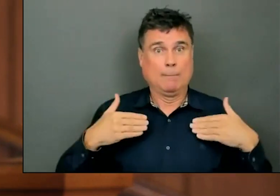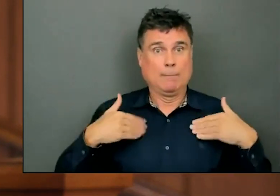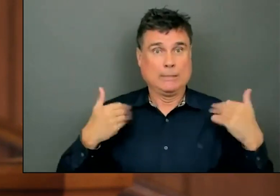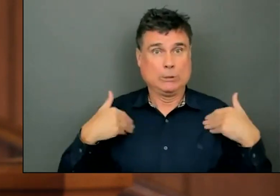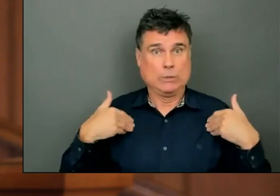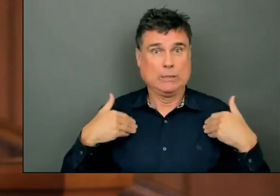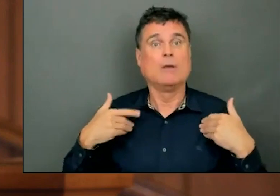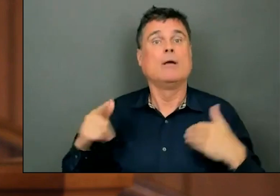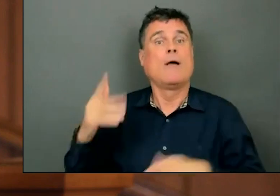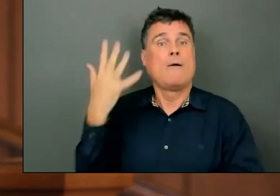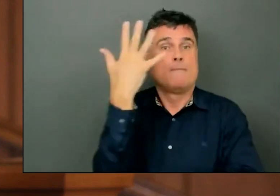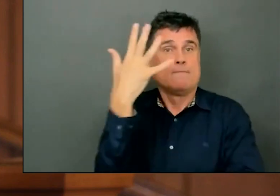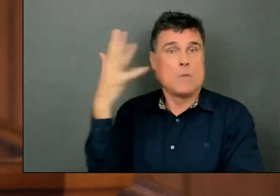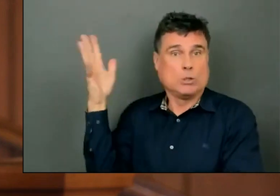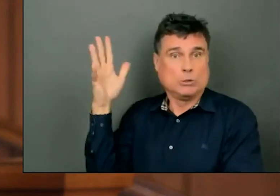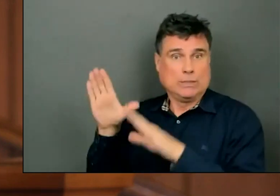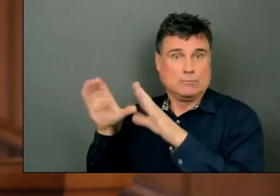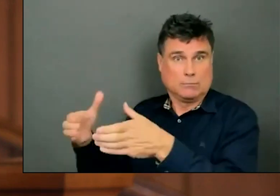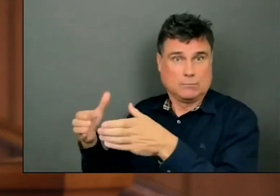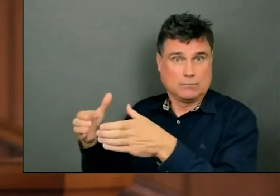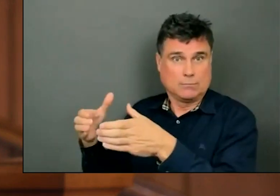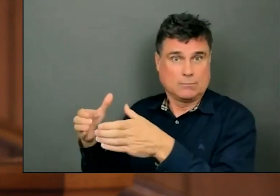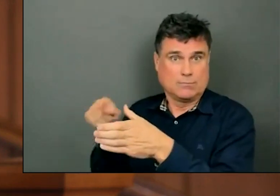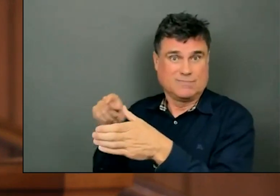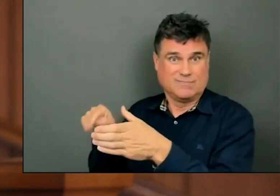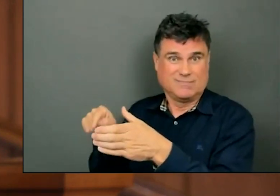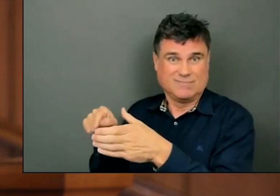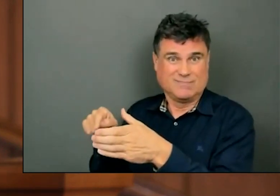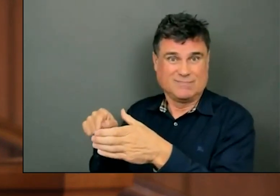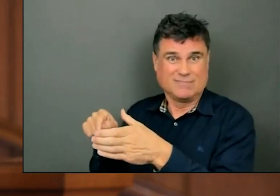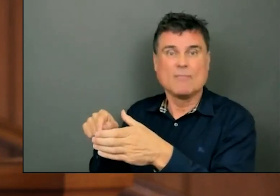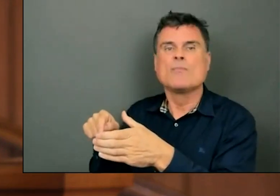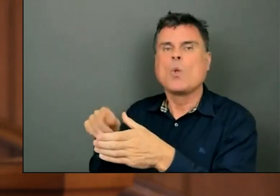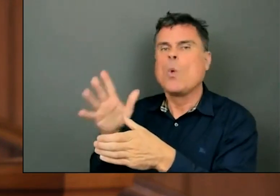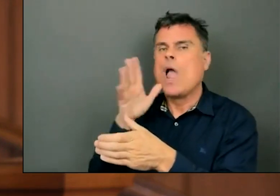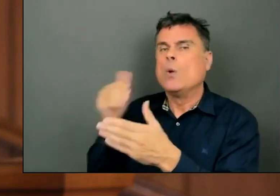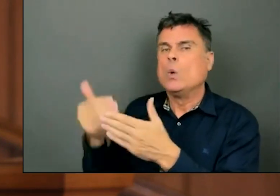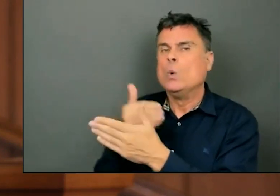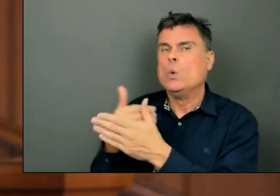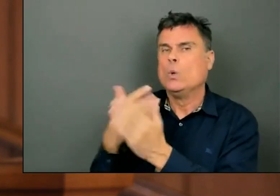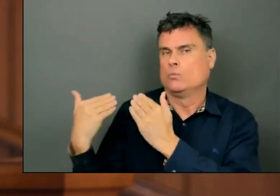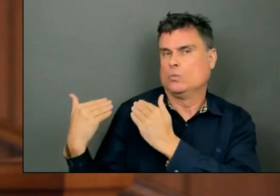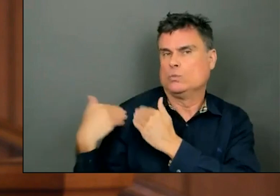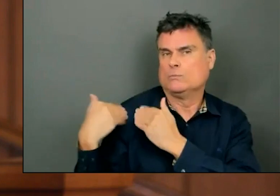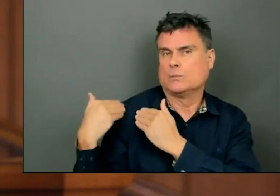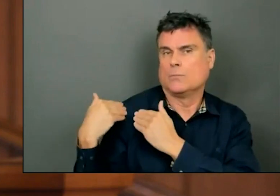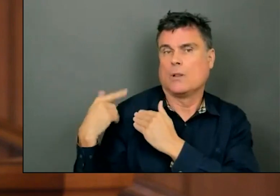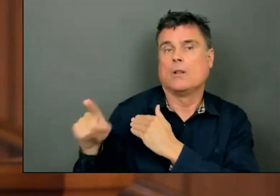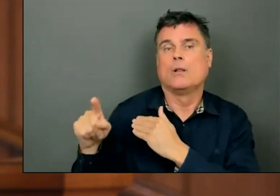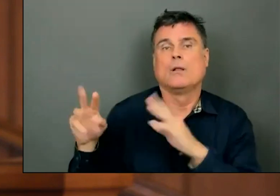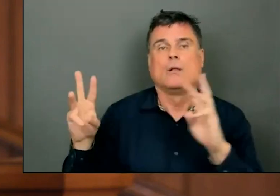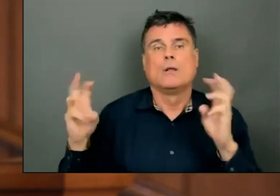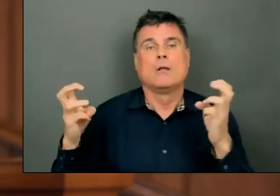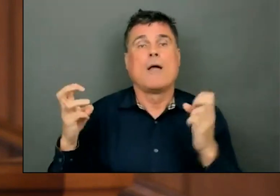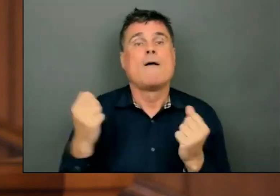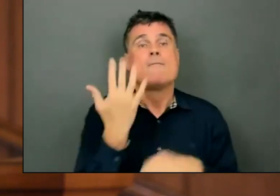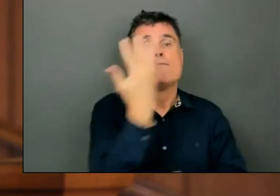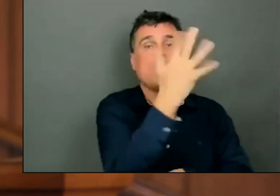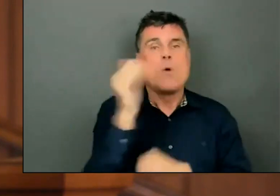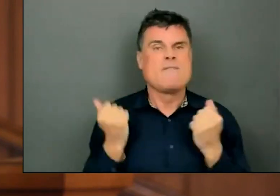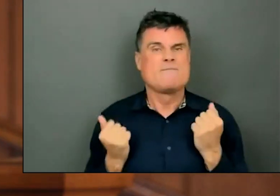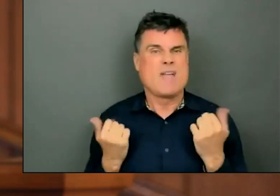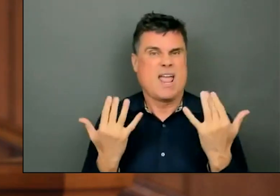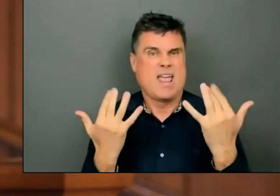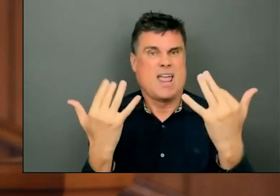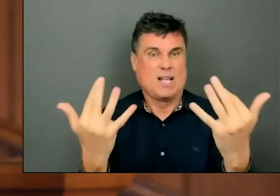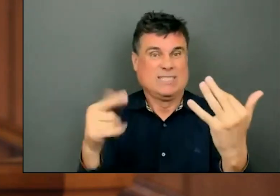Katrine Conroy, will also have new responsibilities for wildfires. This is no longer a prospective job. It's